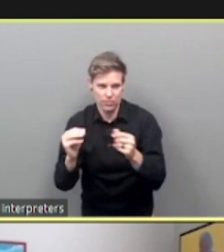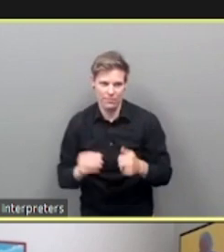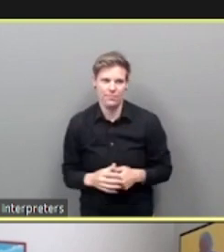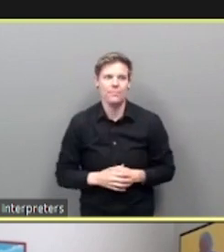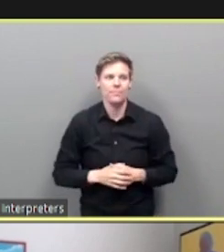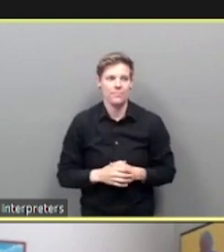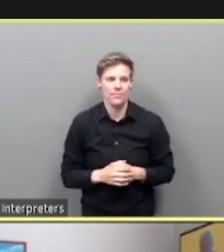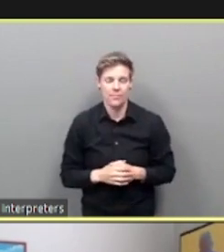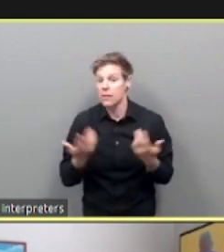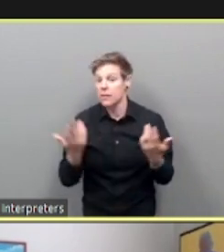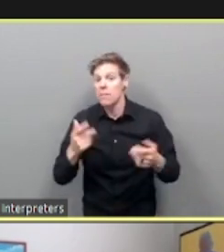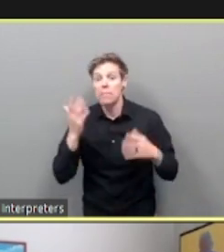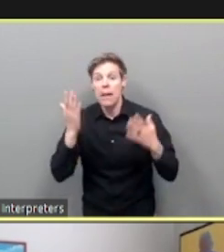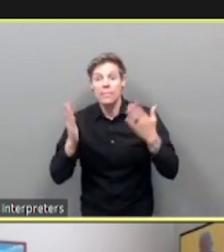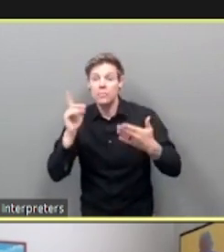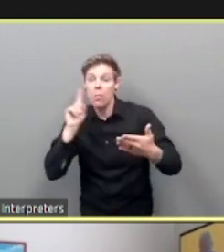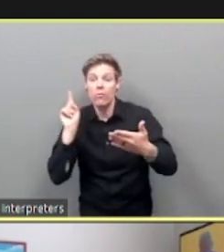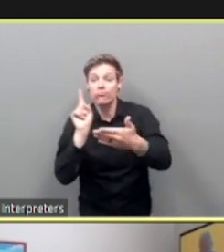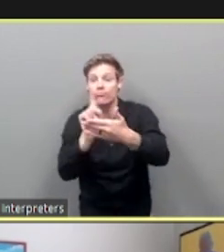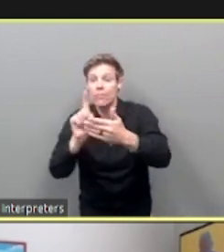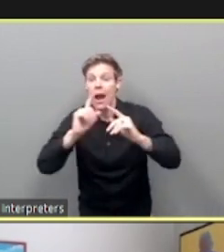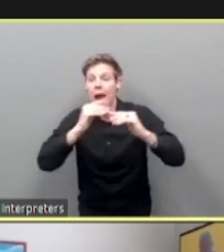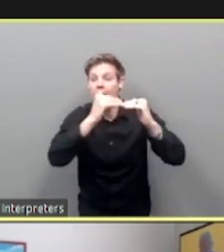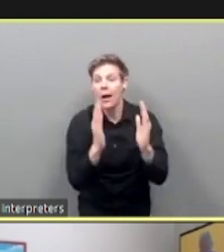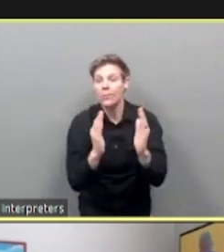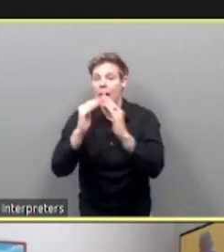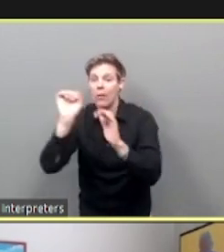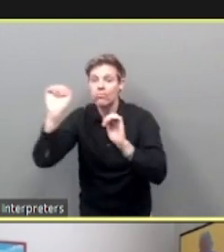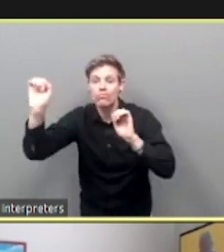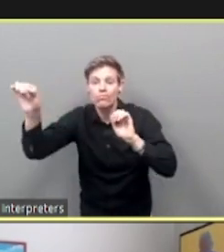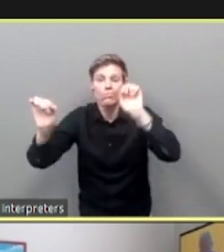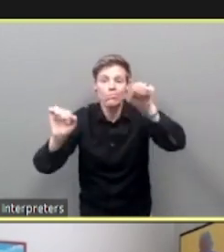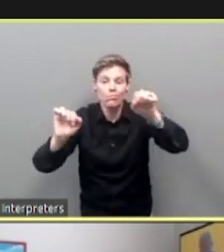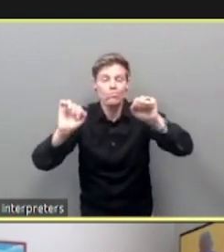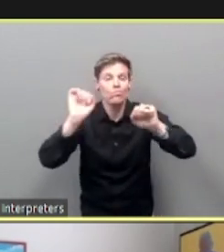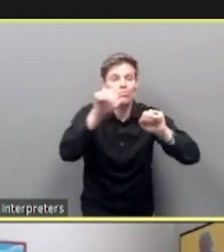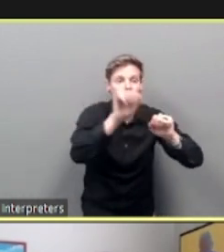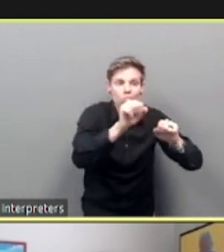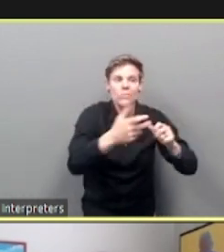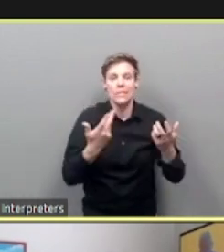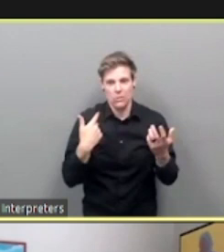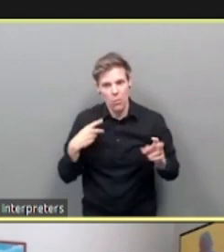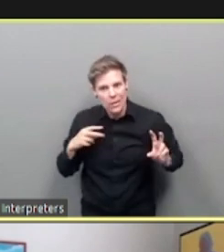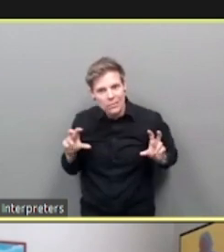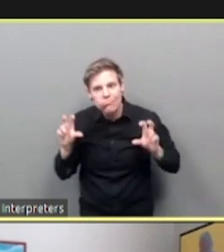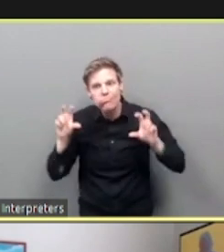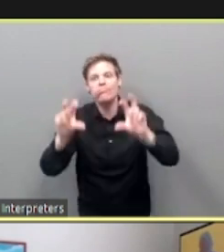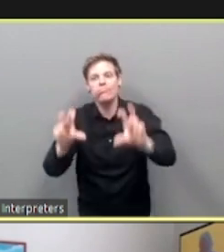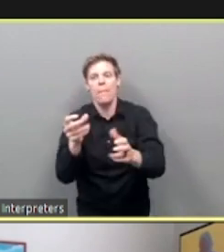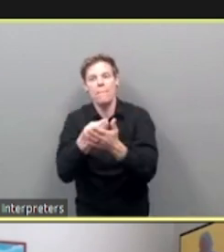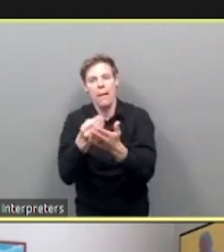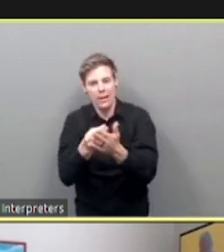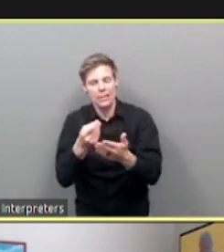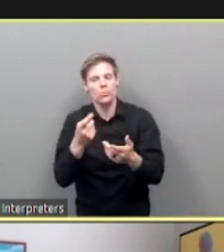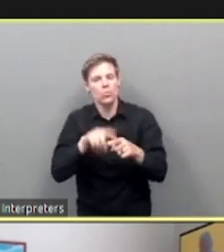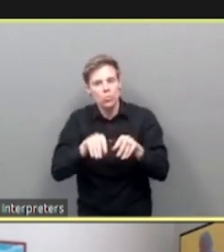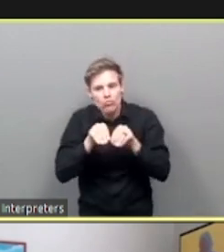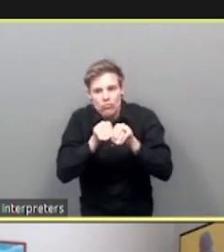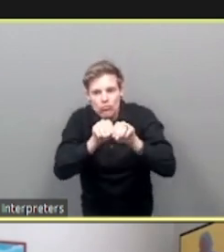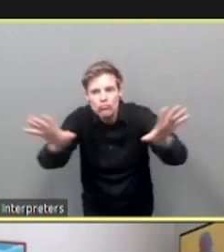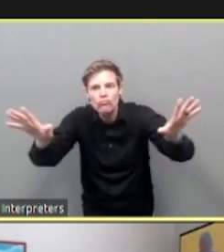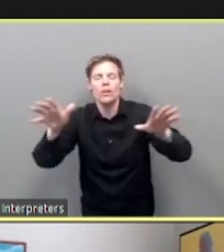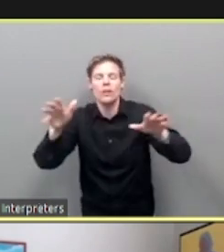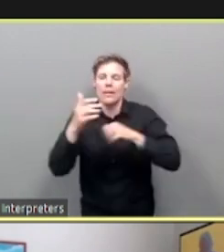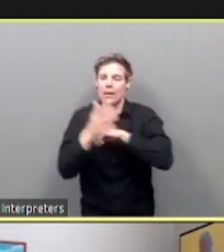people to get vaccinated, it's basically for that. So the DOH is allocating funding for communities to be able